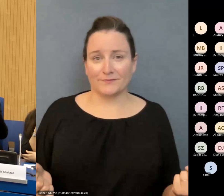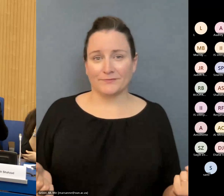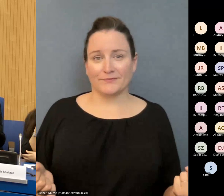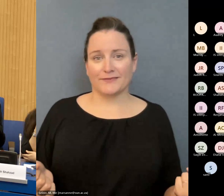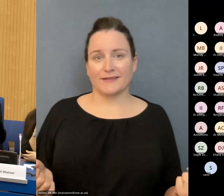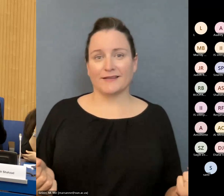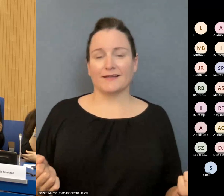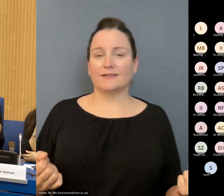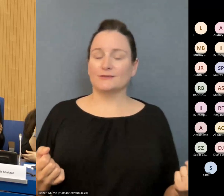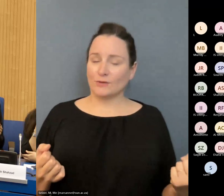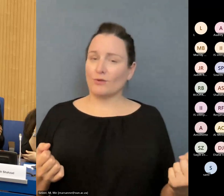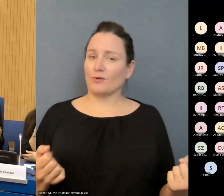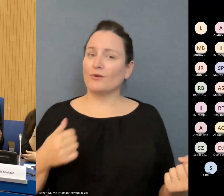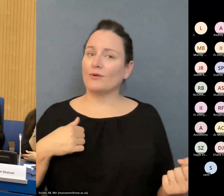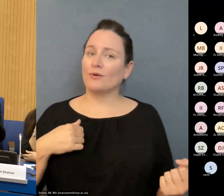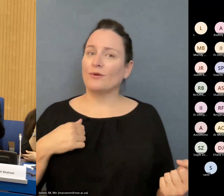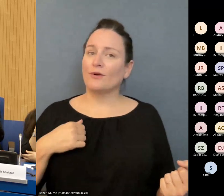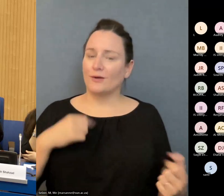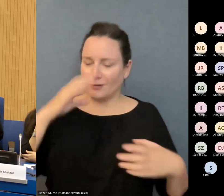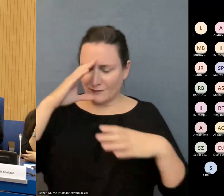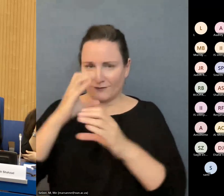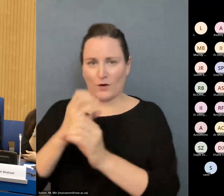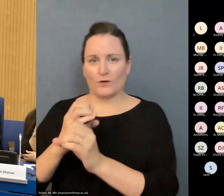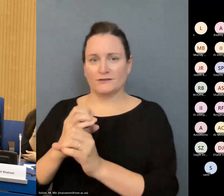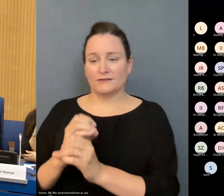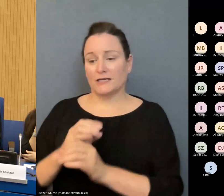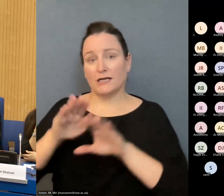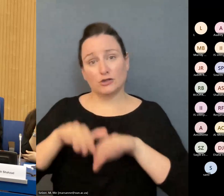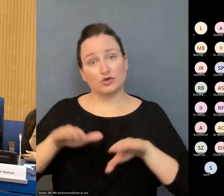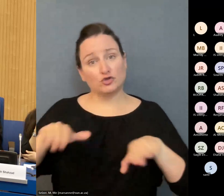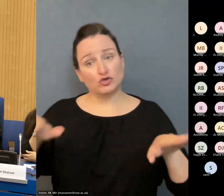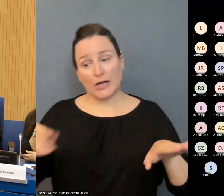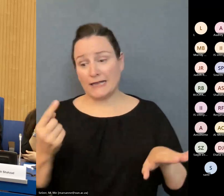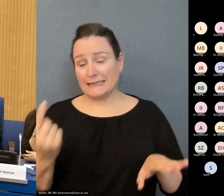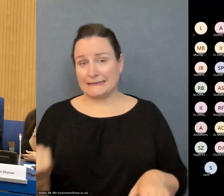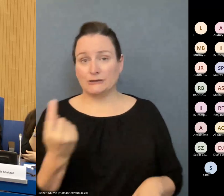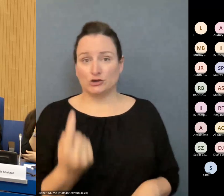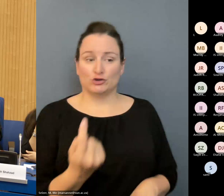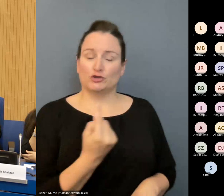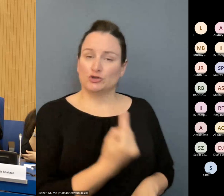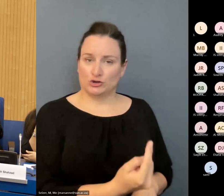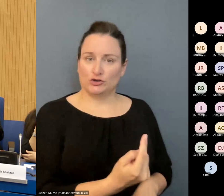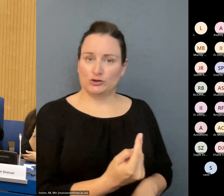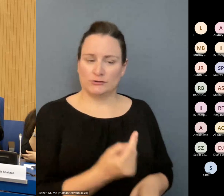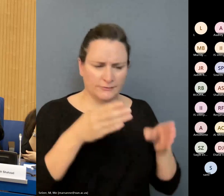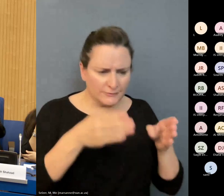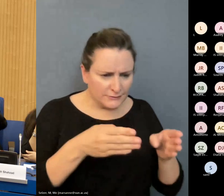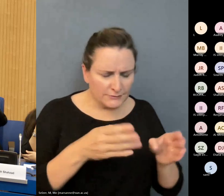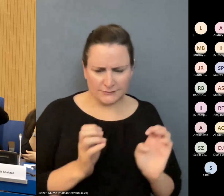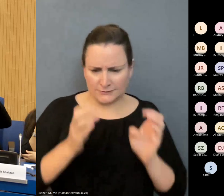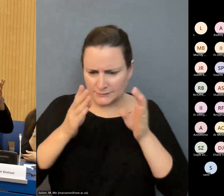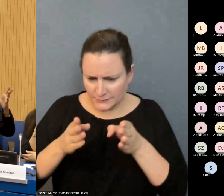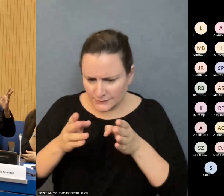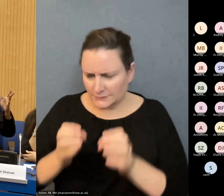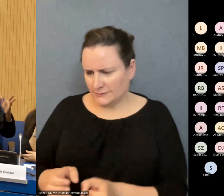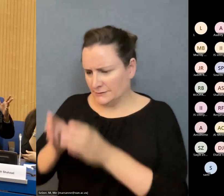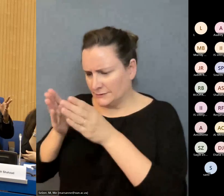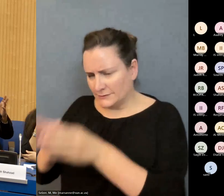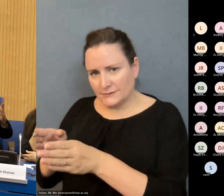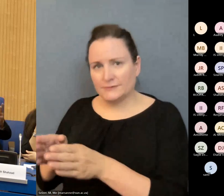focus on each child and come up with a plan, but it's a very, very